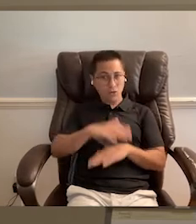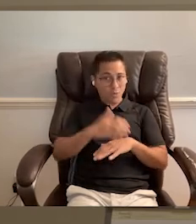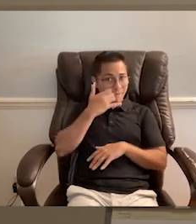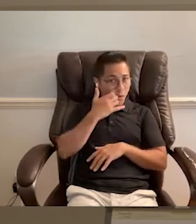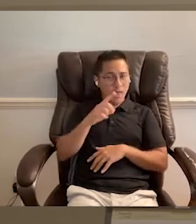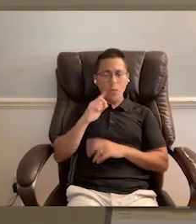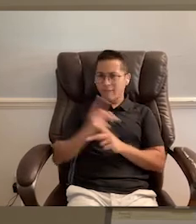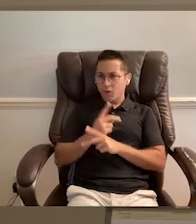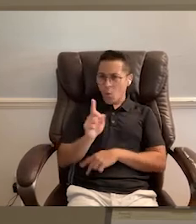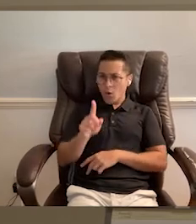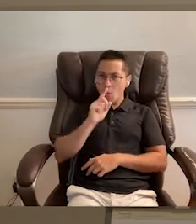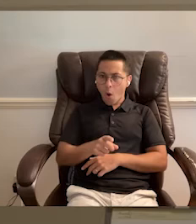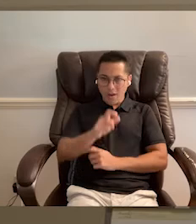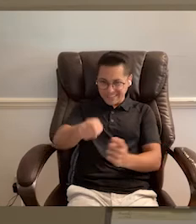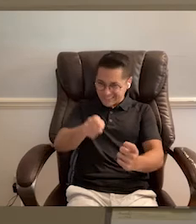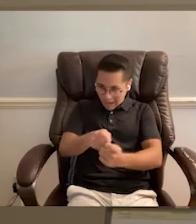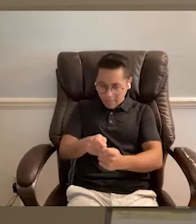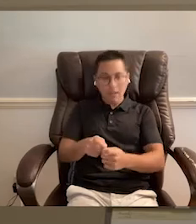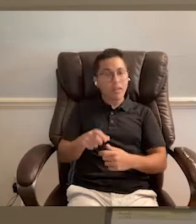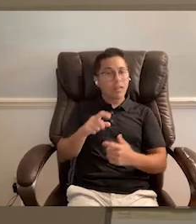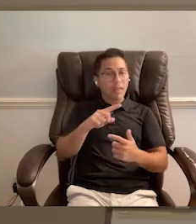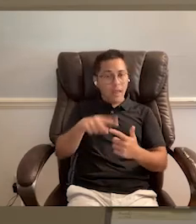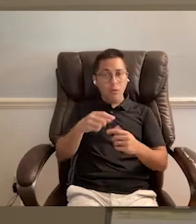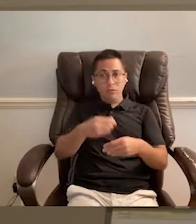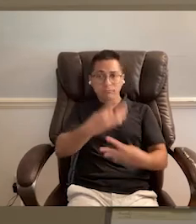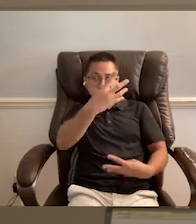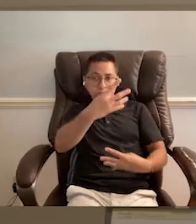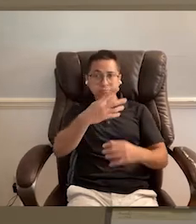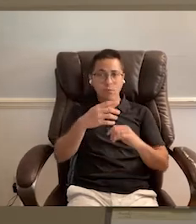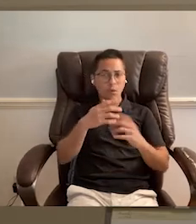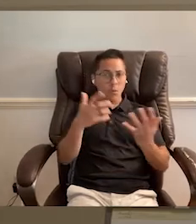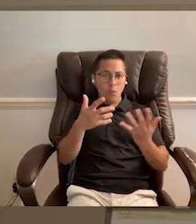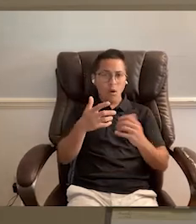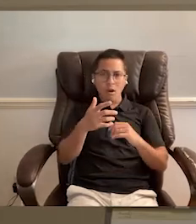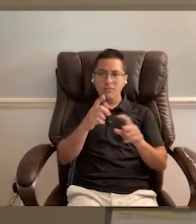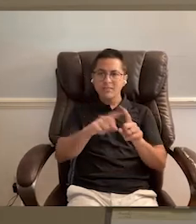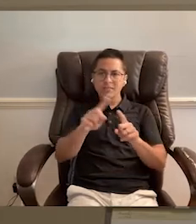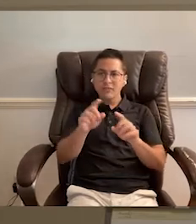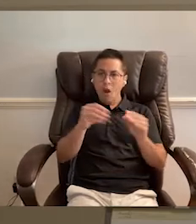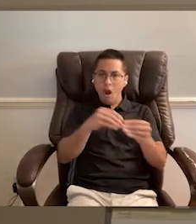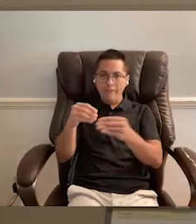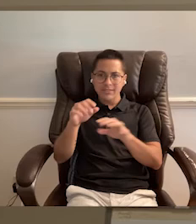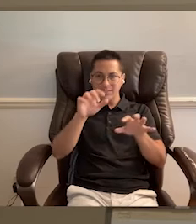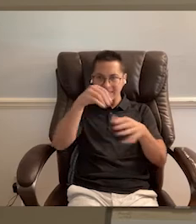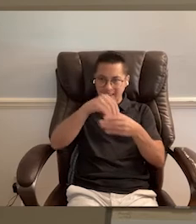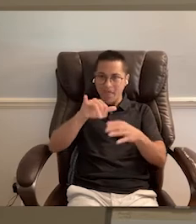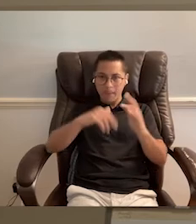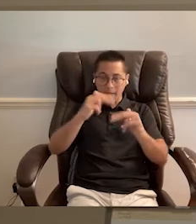the hallway and try to recognize what these objects are and where are they located in that building.